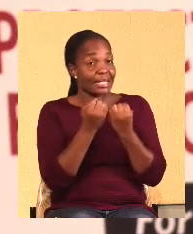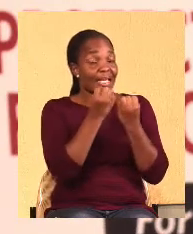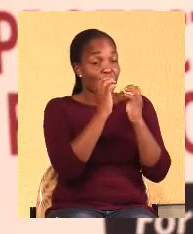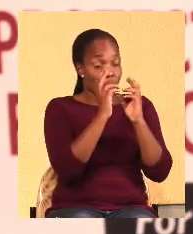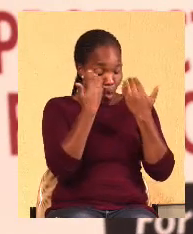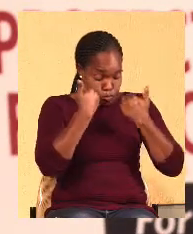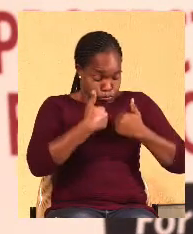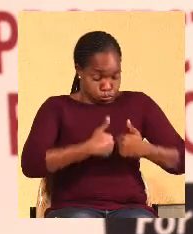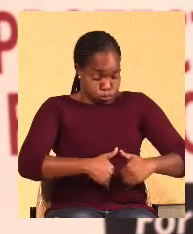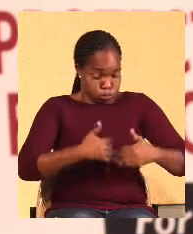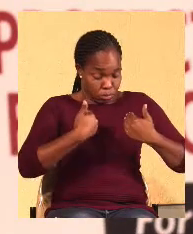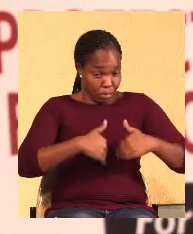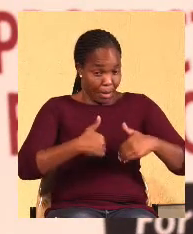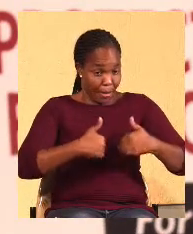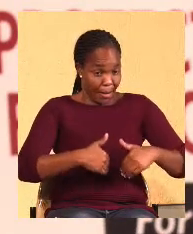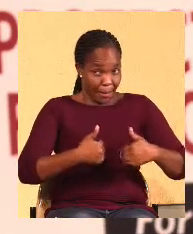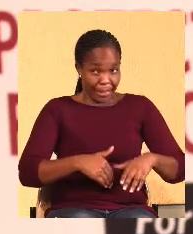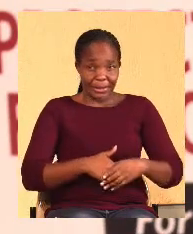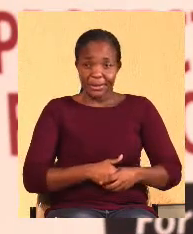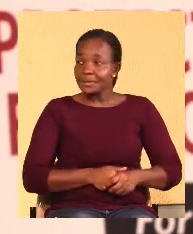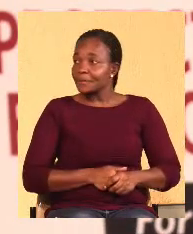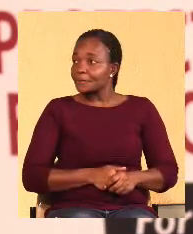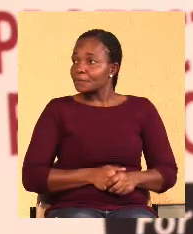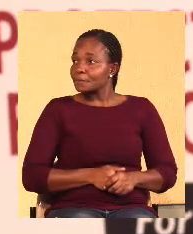body, when there is an